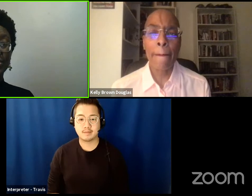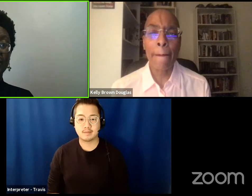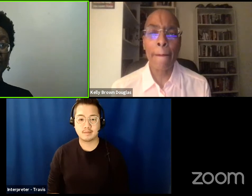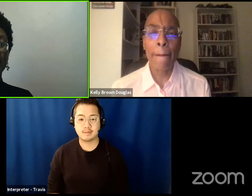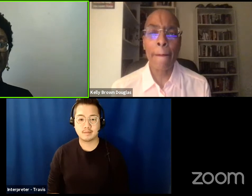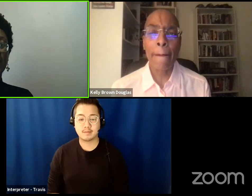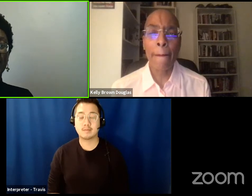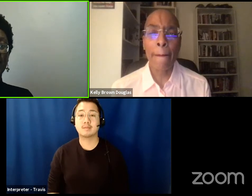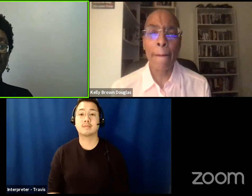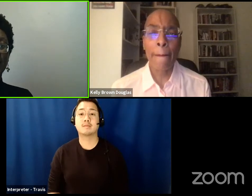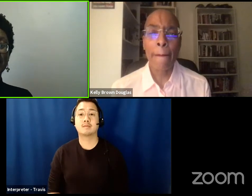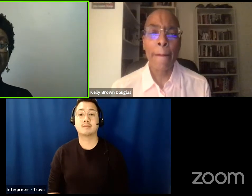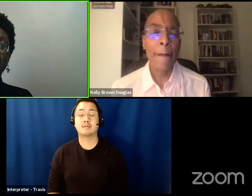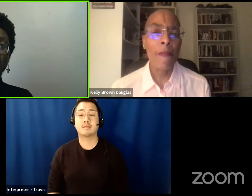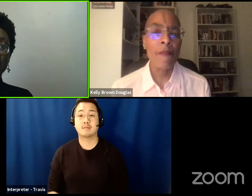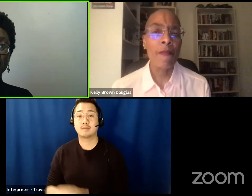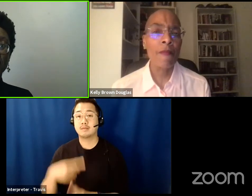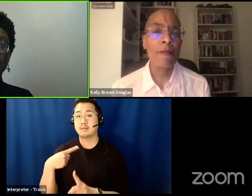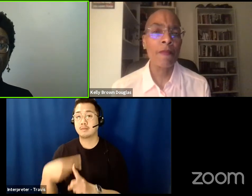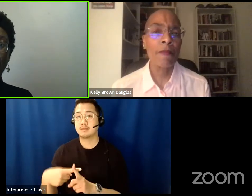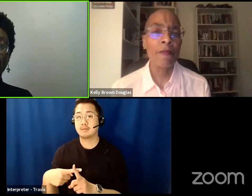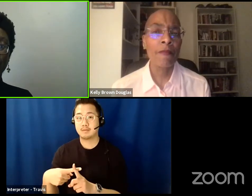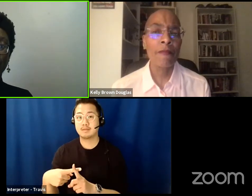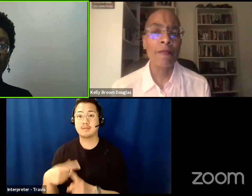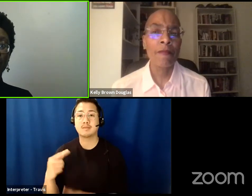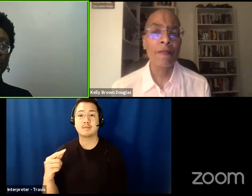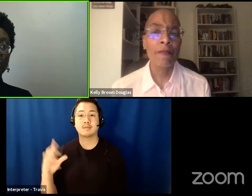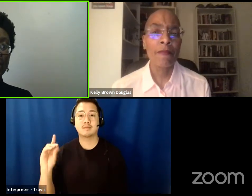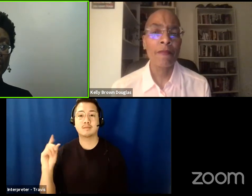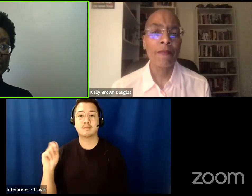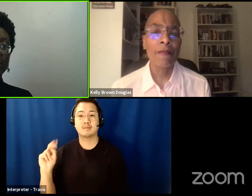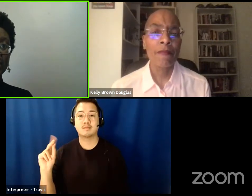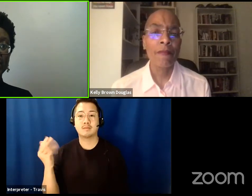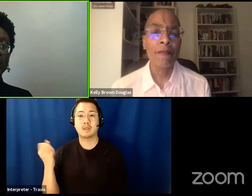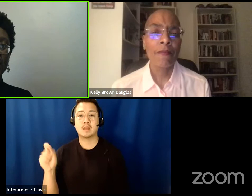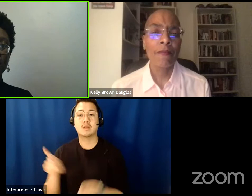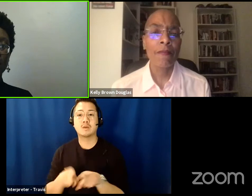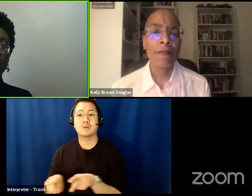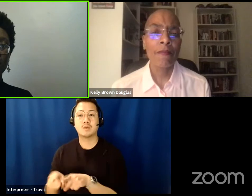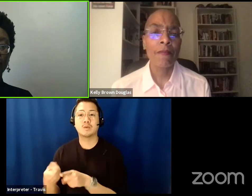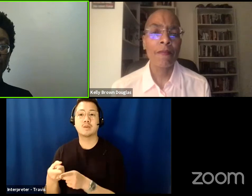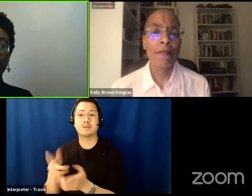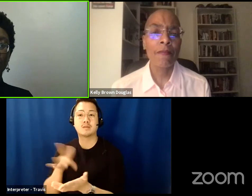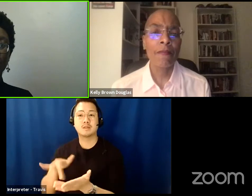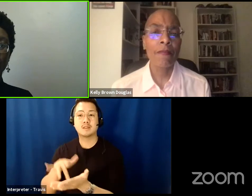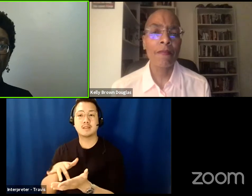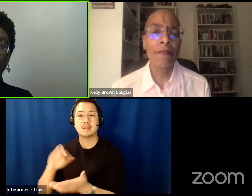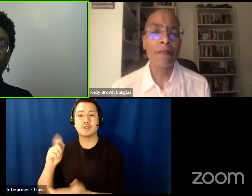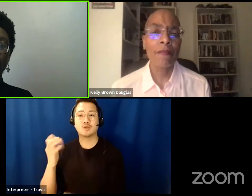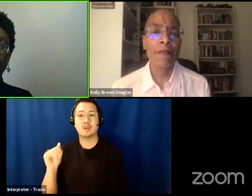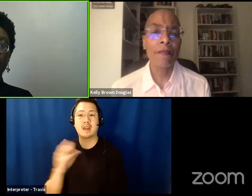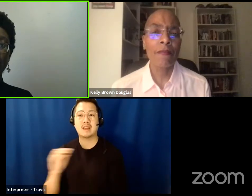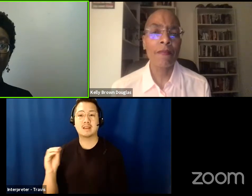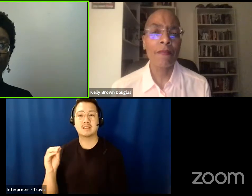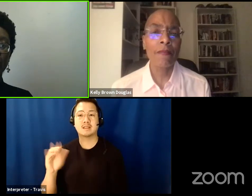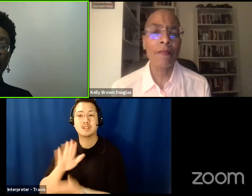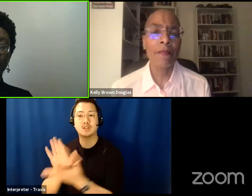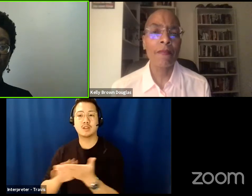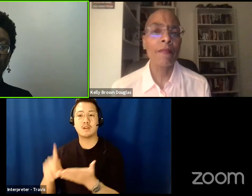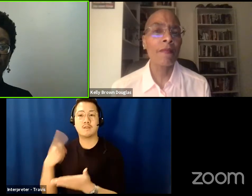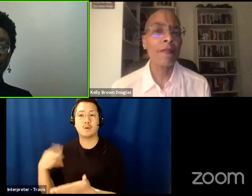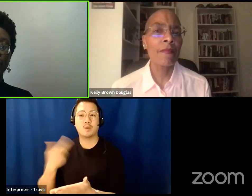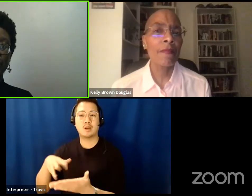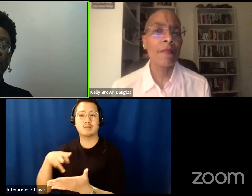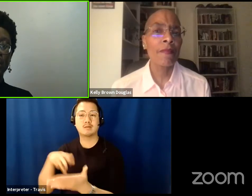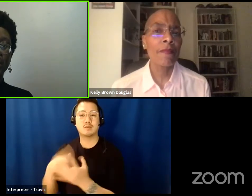In addition, Dean Douglas is the co-editor of Sexuality and the Sacred, Sources for Theological